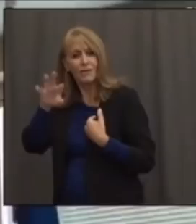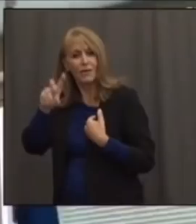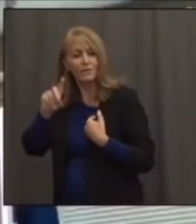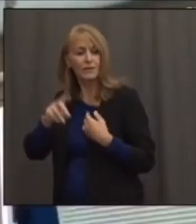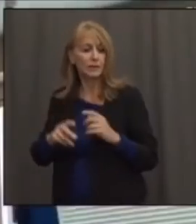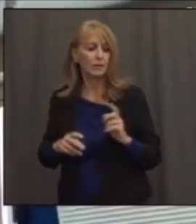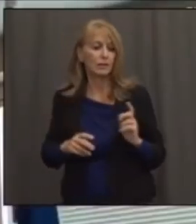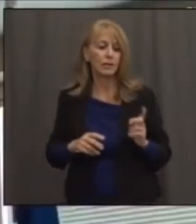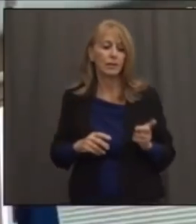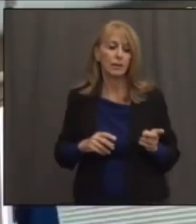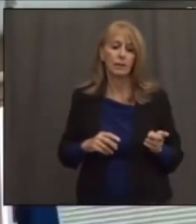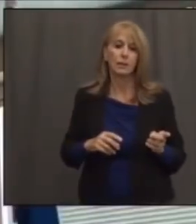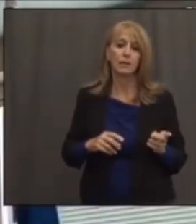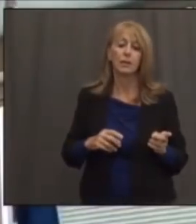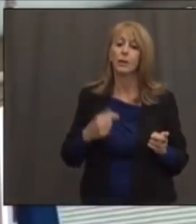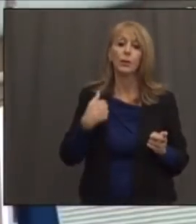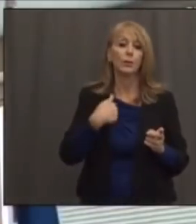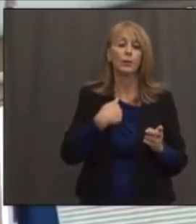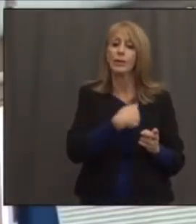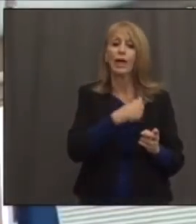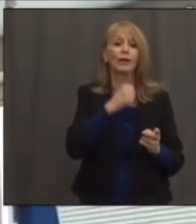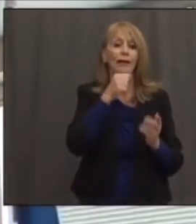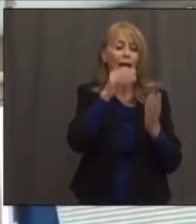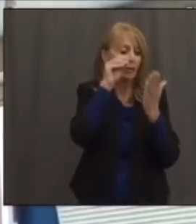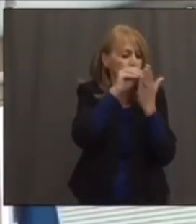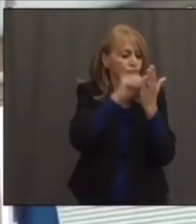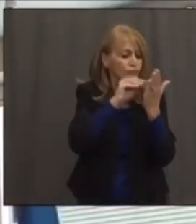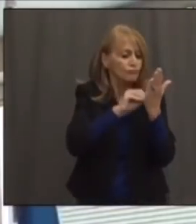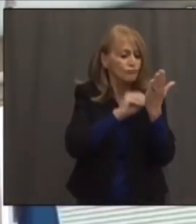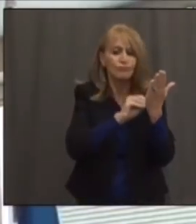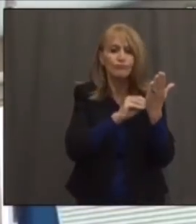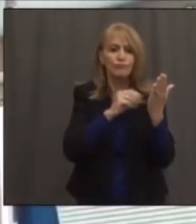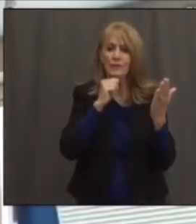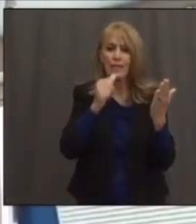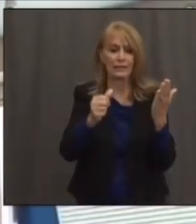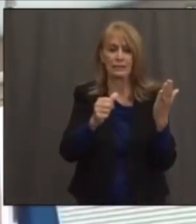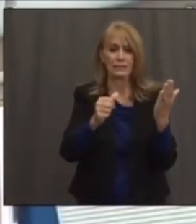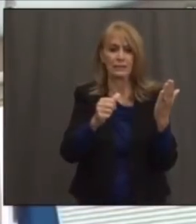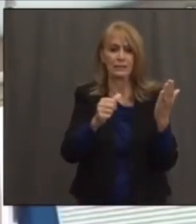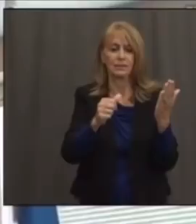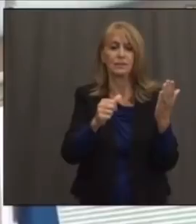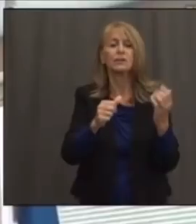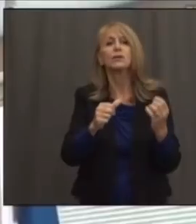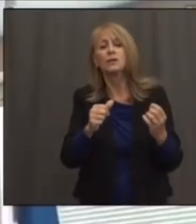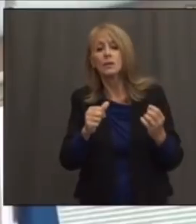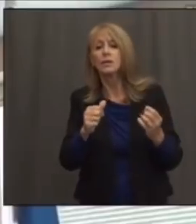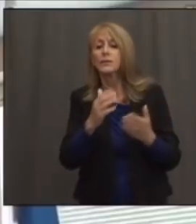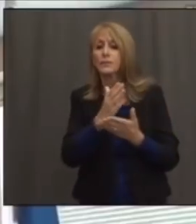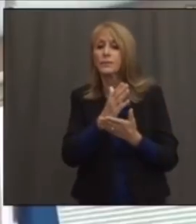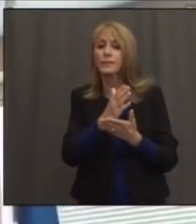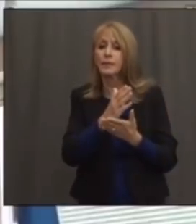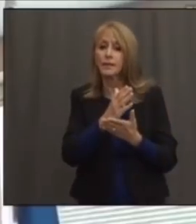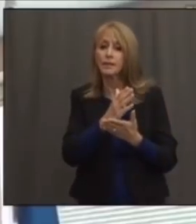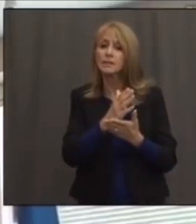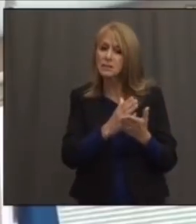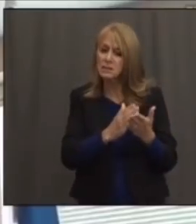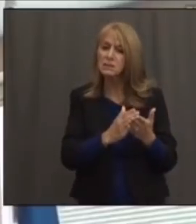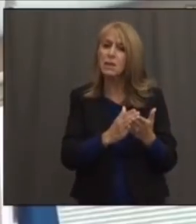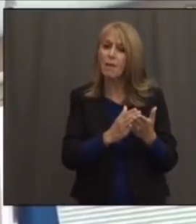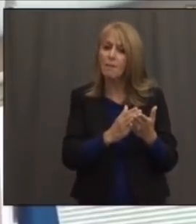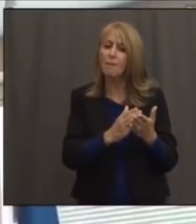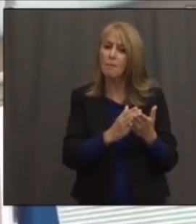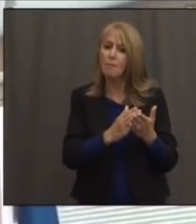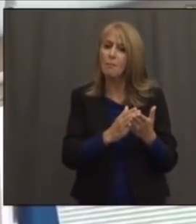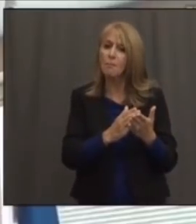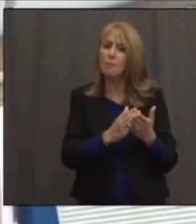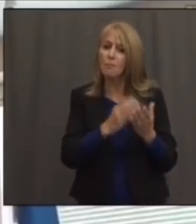We're not formally tracking them, Sue. We have certain things that are mandatory to be reported